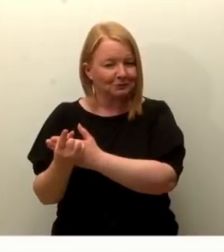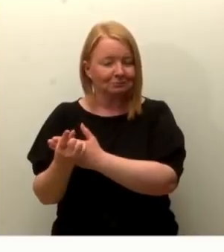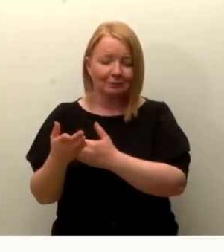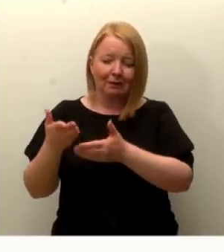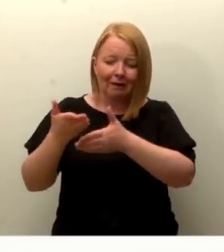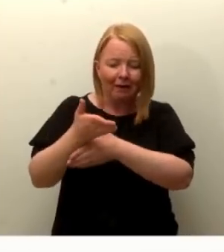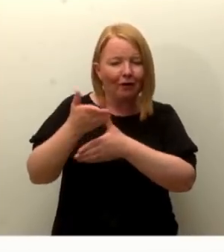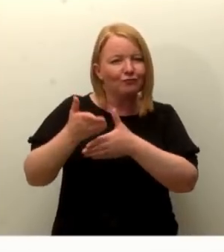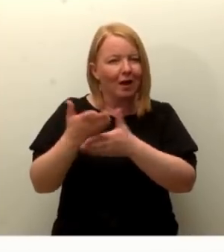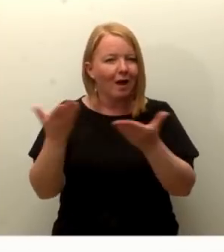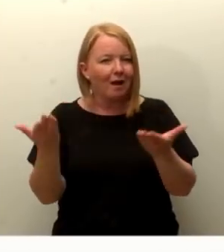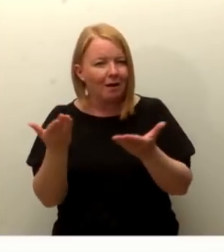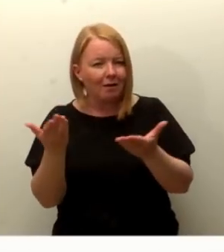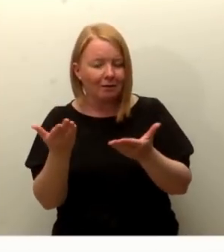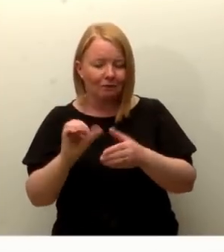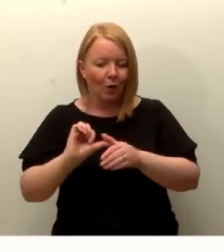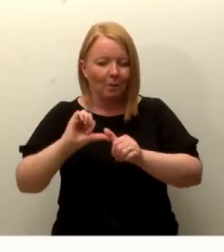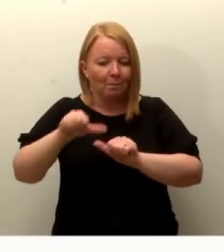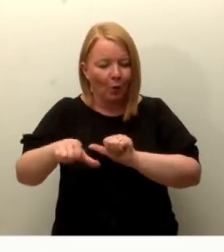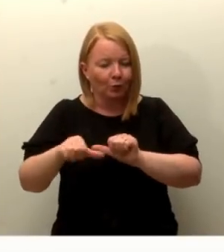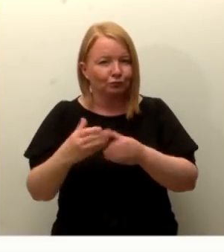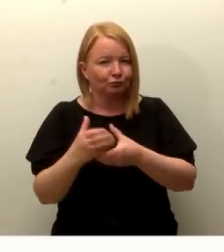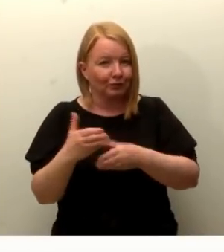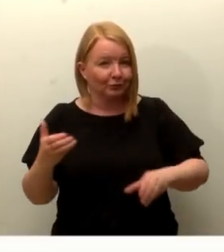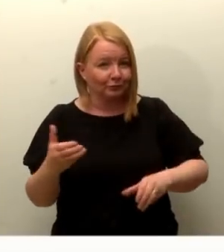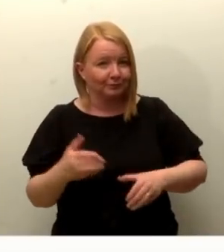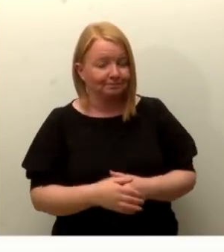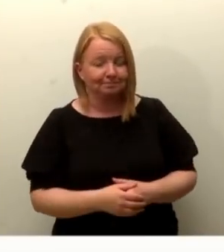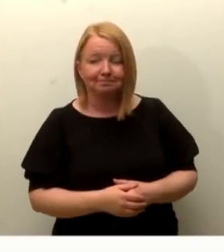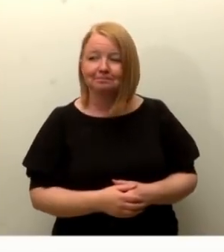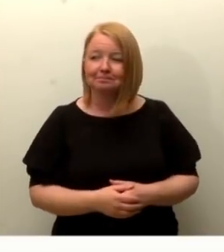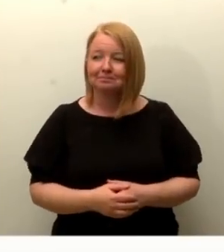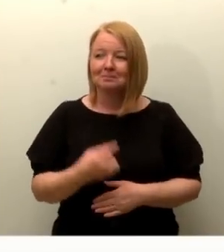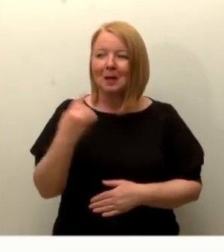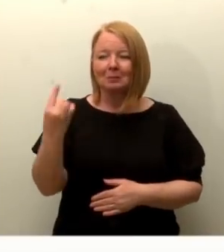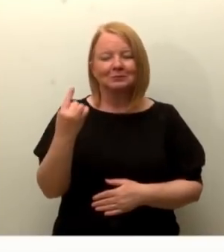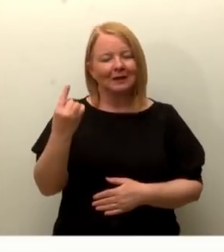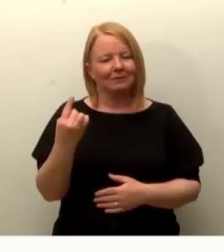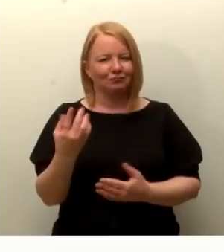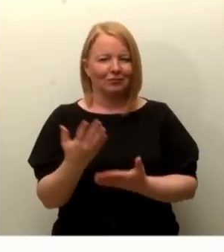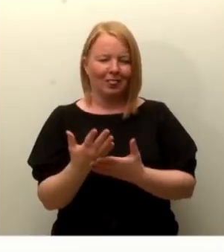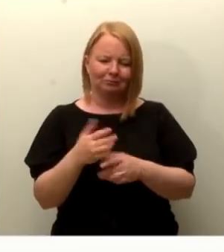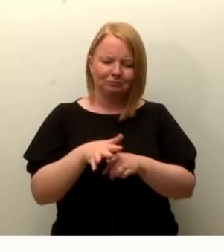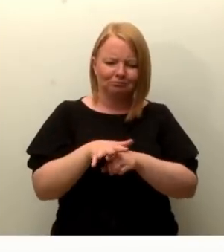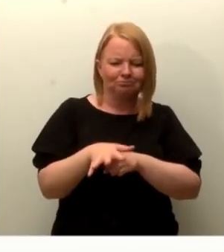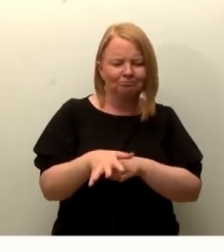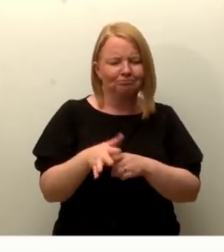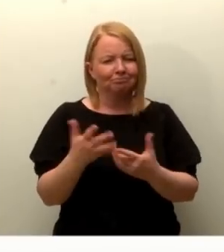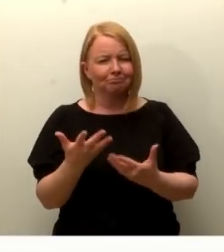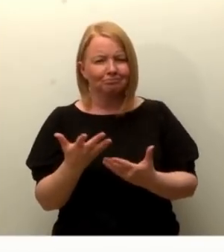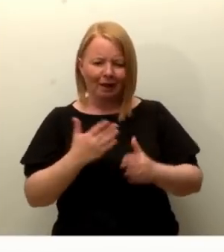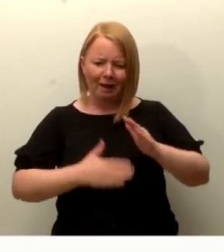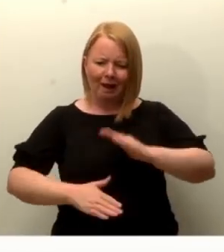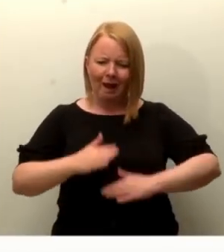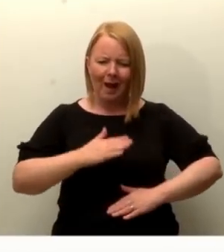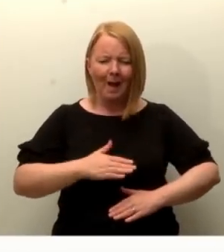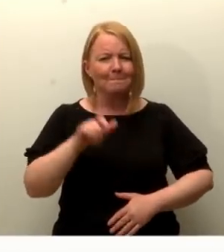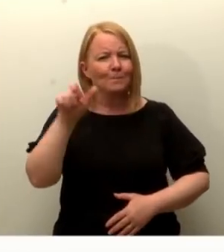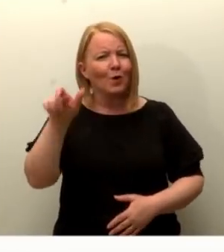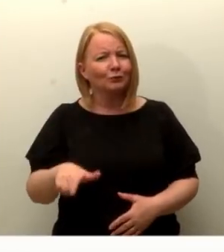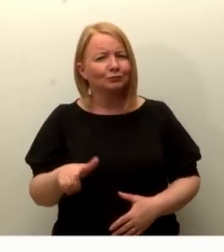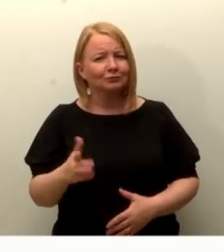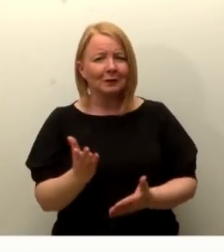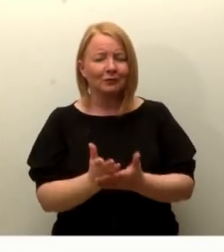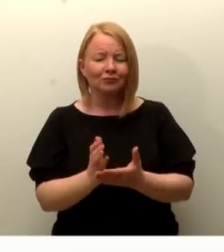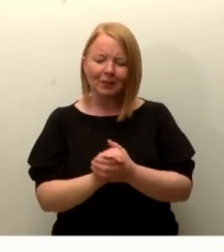career prospects post-graduation. He is an influential and calm person and one of the most humble